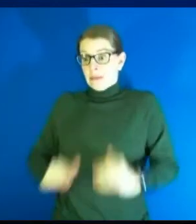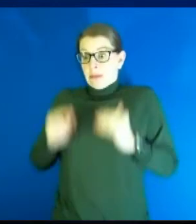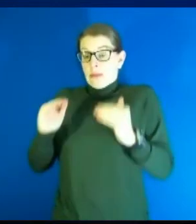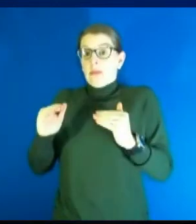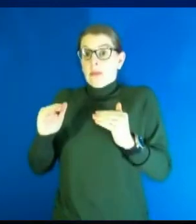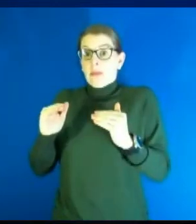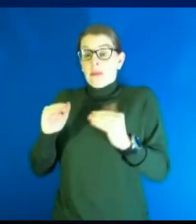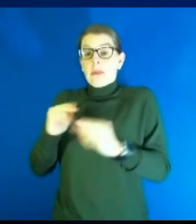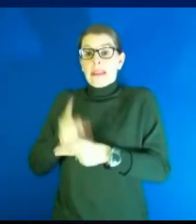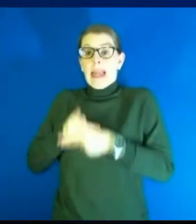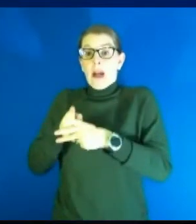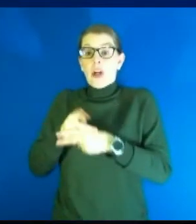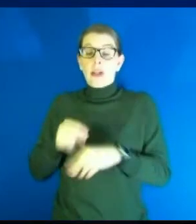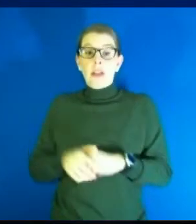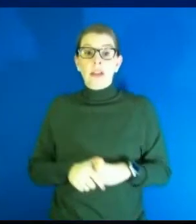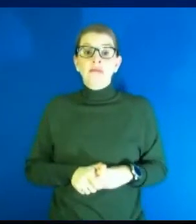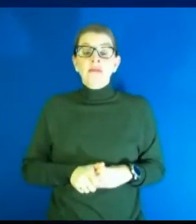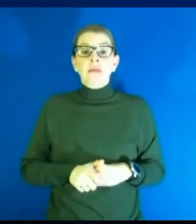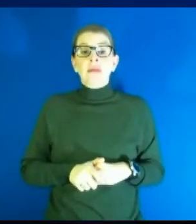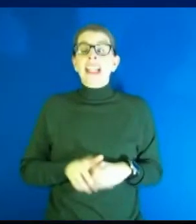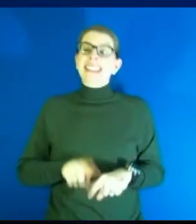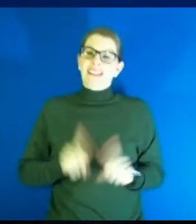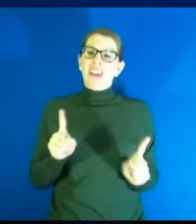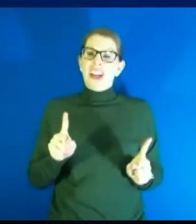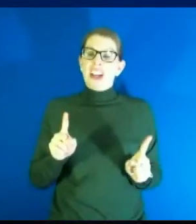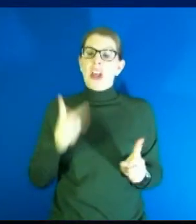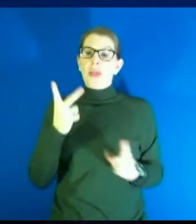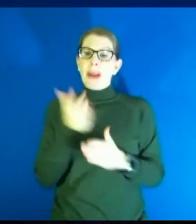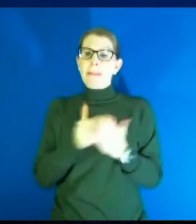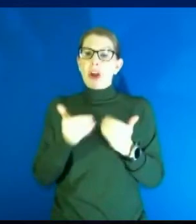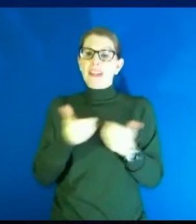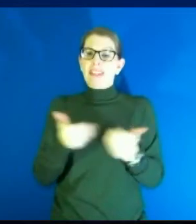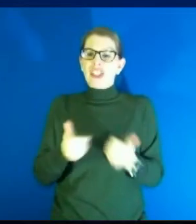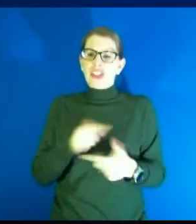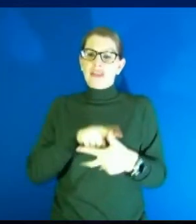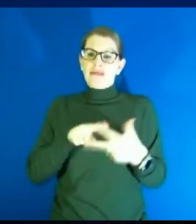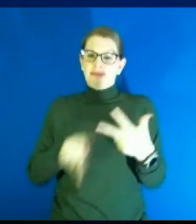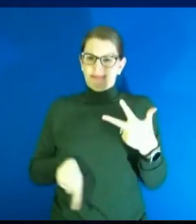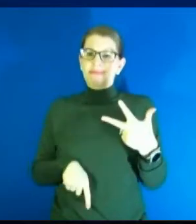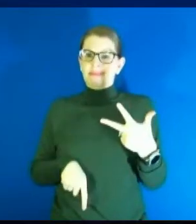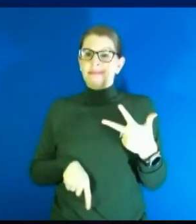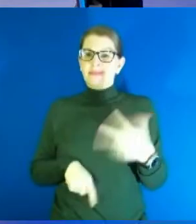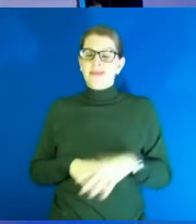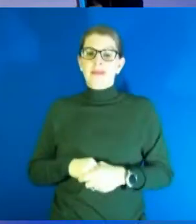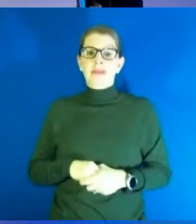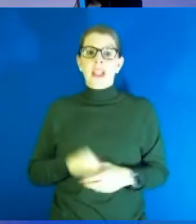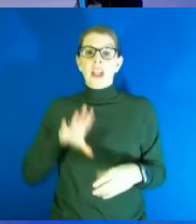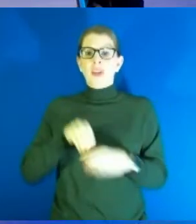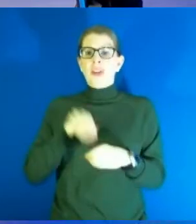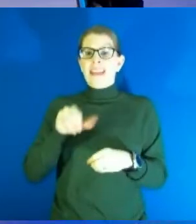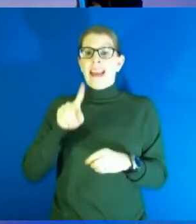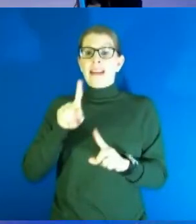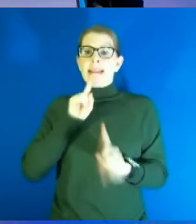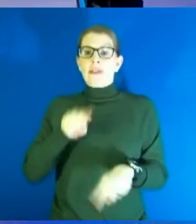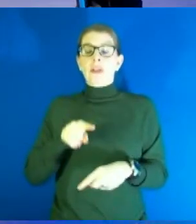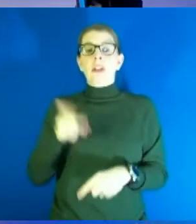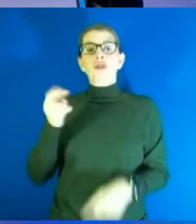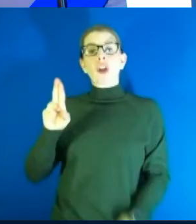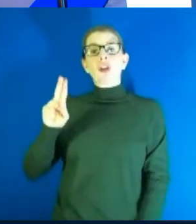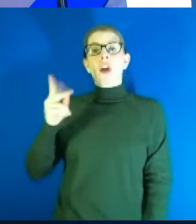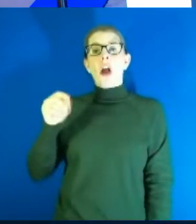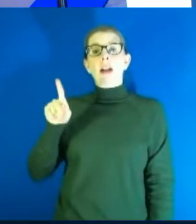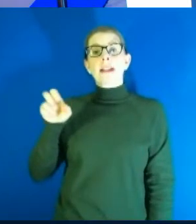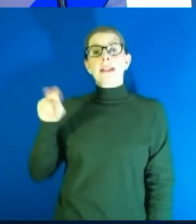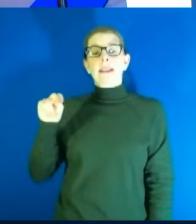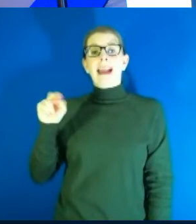that's kind of the difference. There's sort of almost like a three-part division in that respect. Okay, that makes sense. Dr. Hawkinson, Ashley is curious with